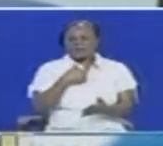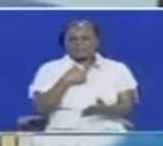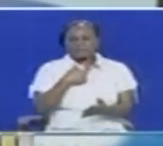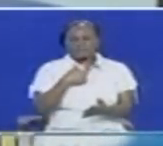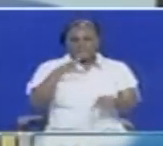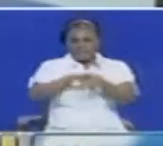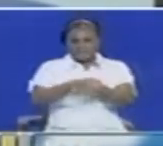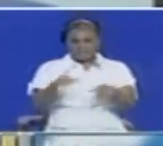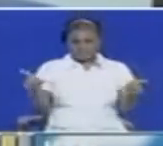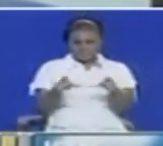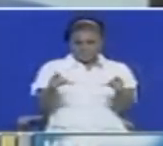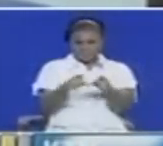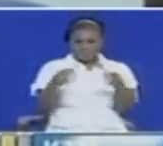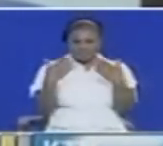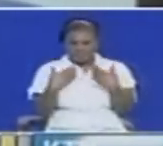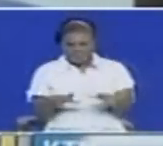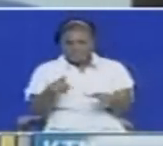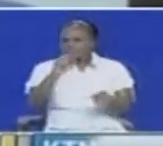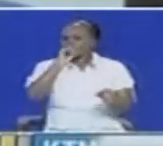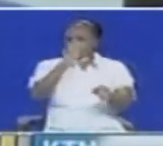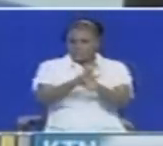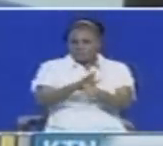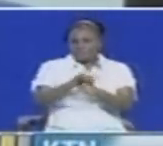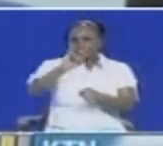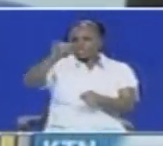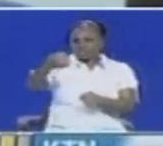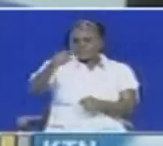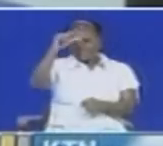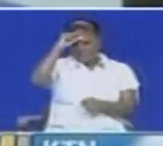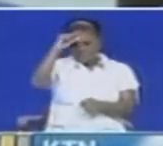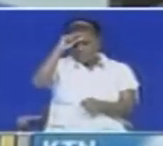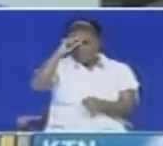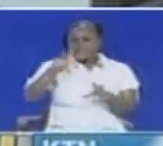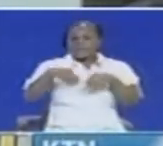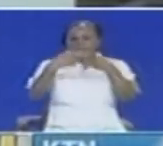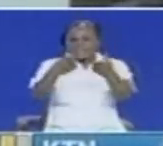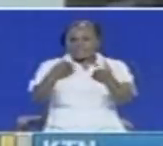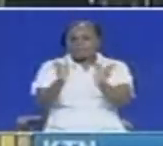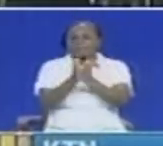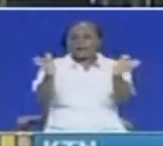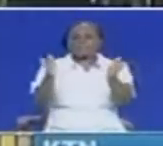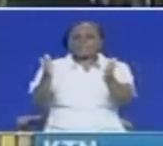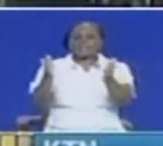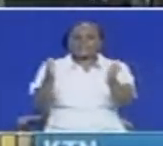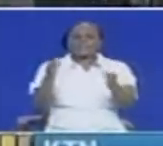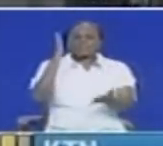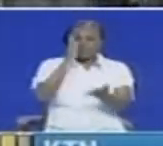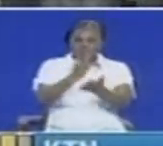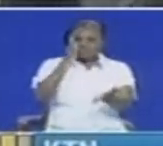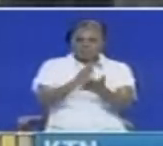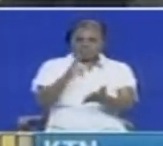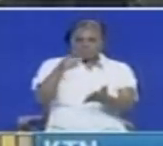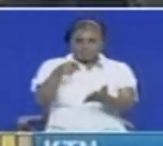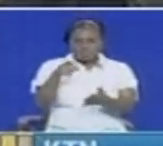deeds. This is a promise that the Jubilee government made to Kenyans. And indeed, His Excellency